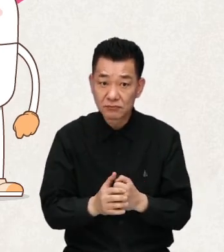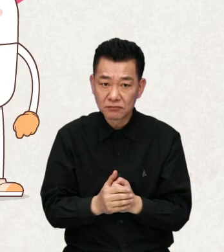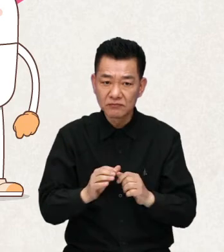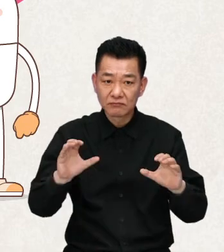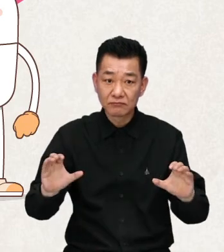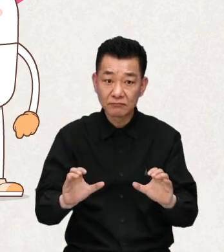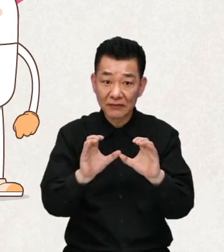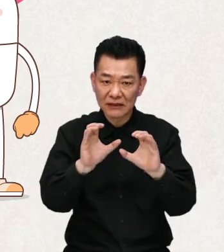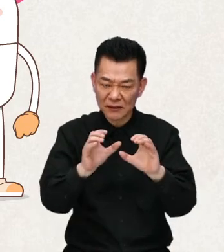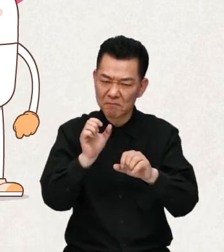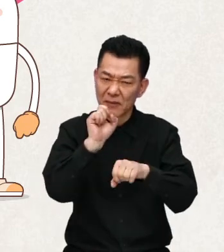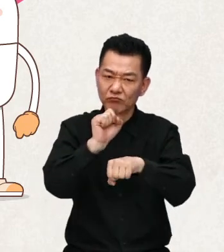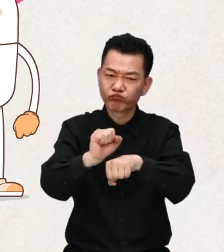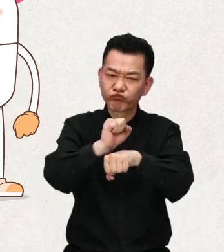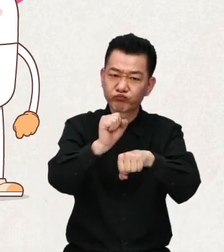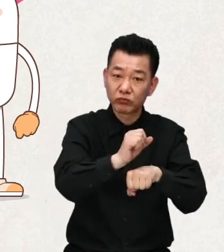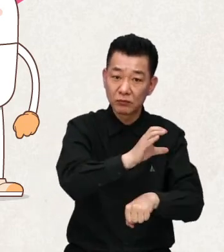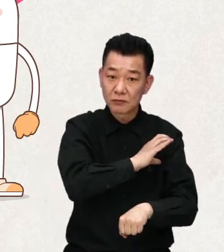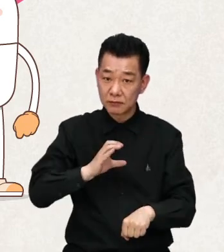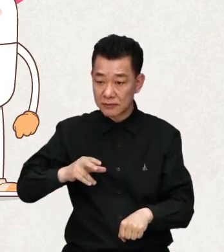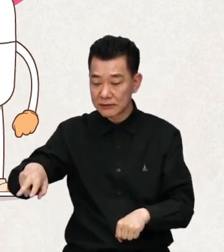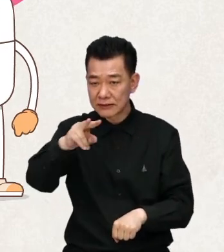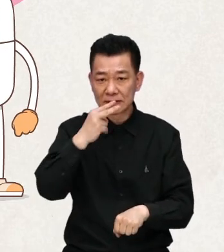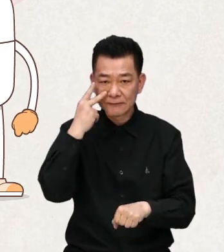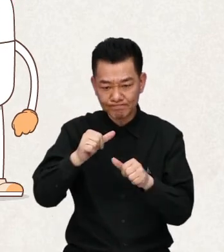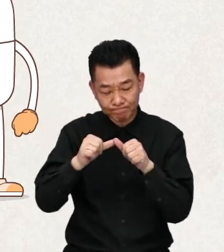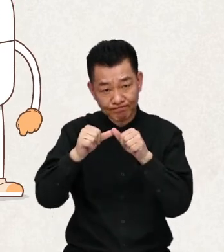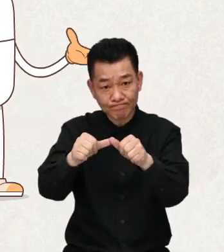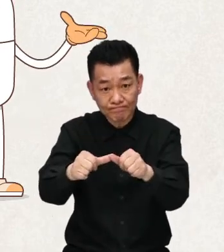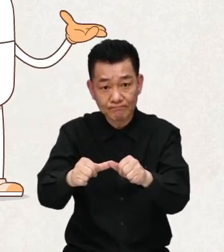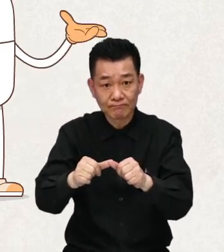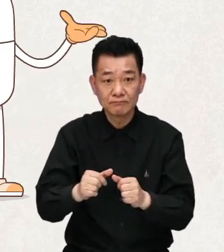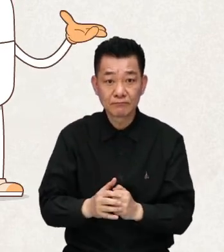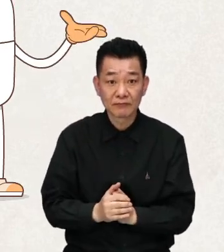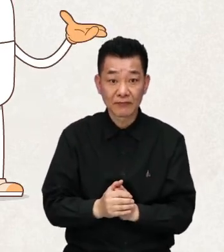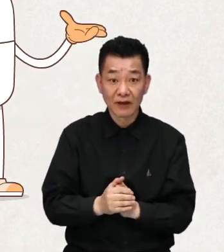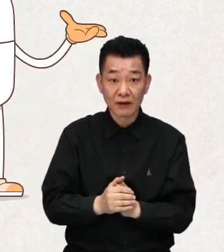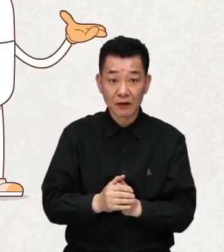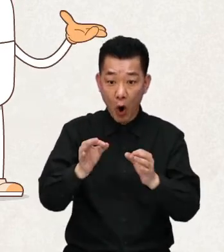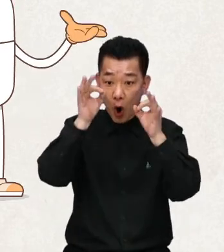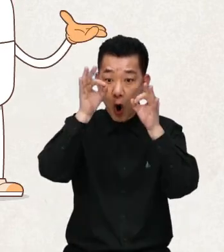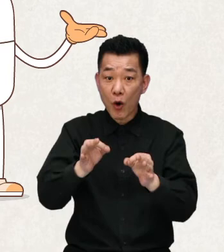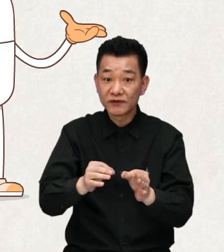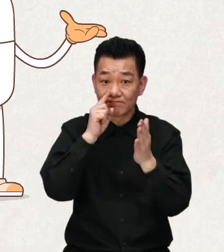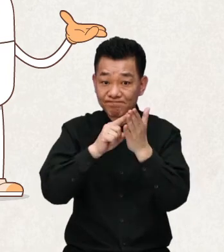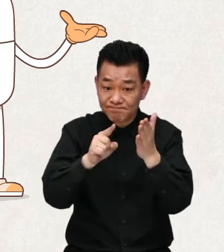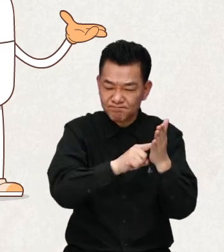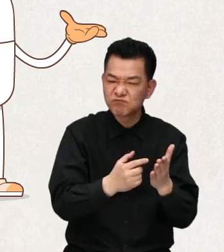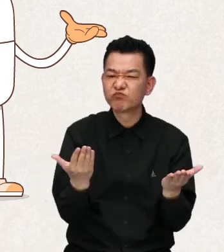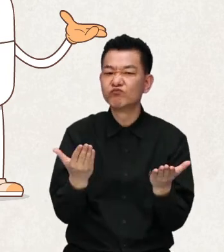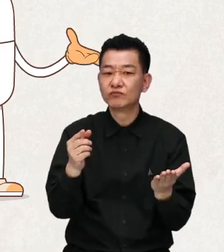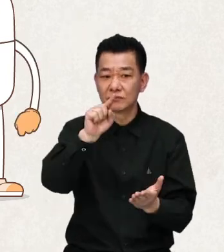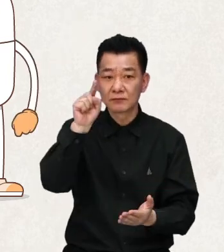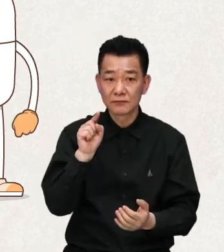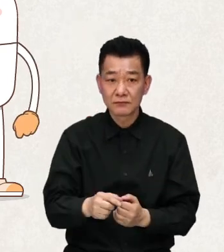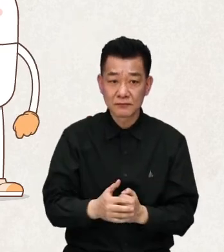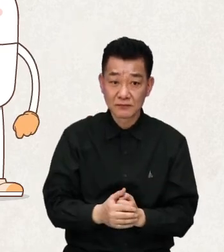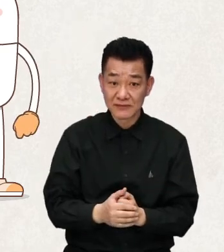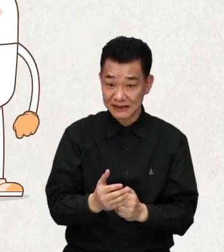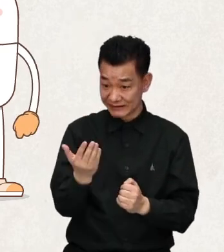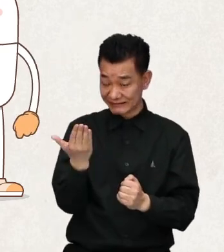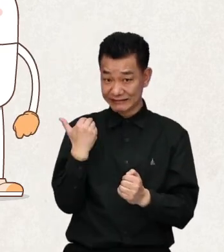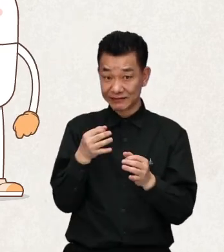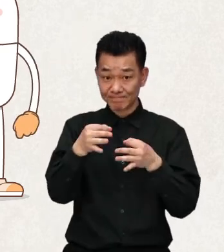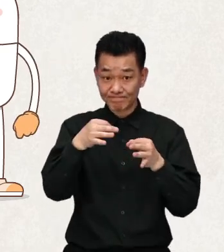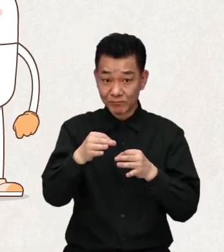with disability are properly restored. Then, what is an ex officio investigation? You've